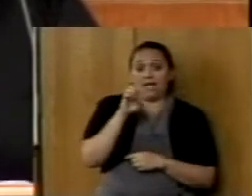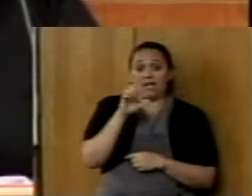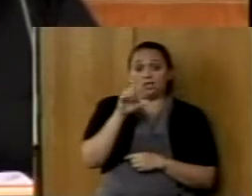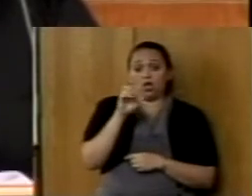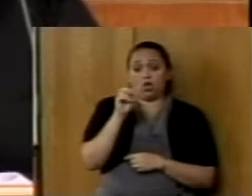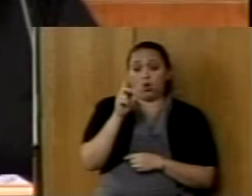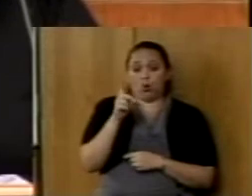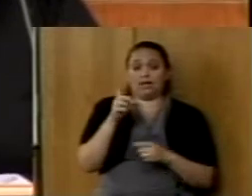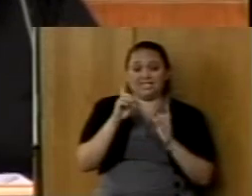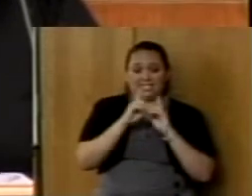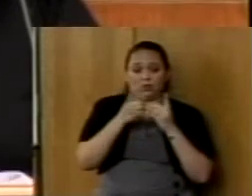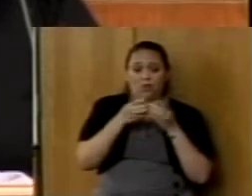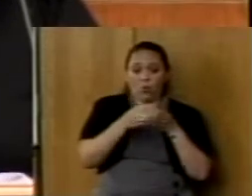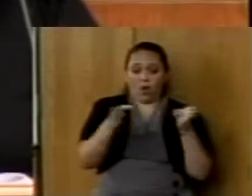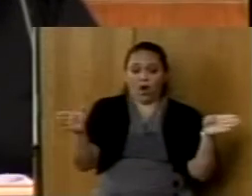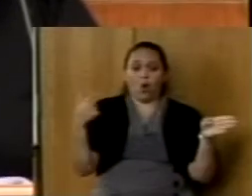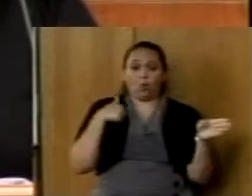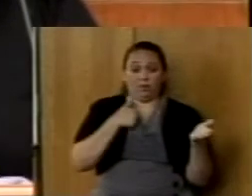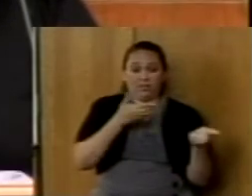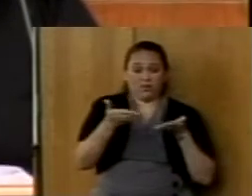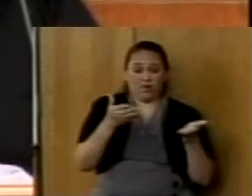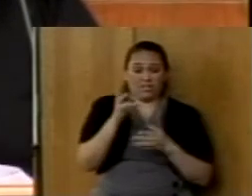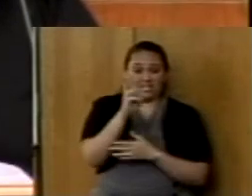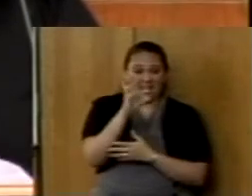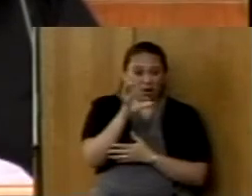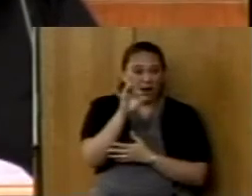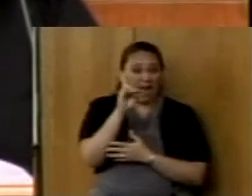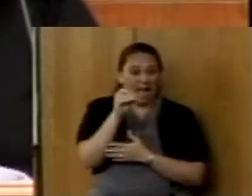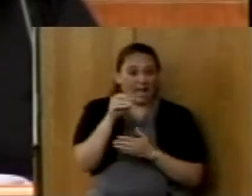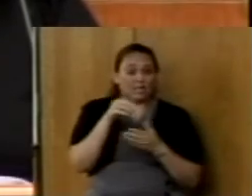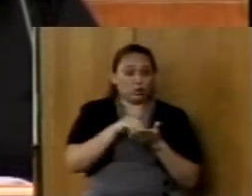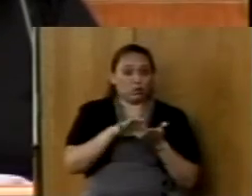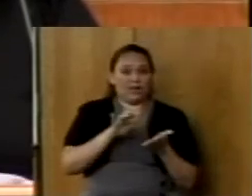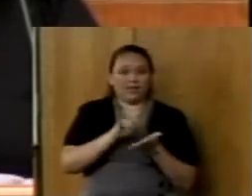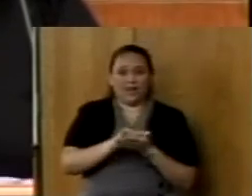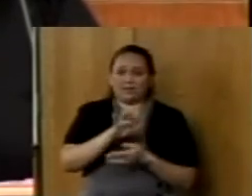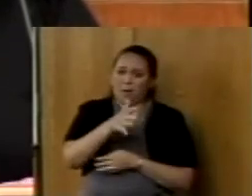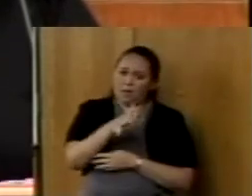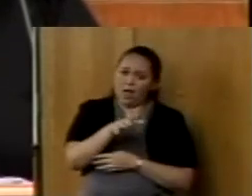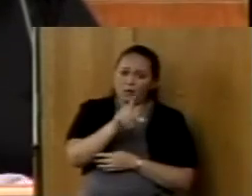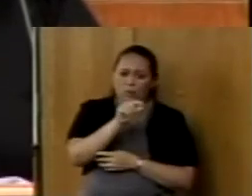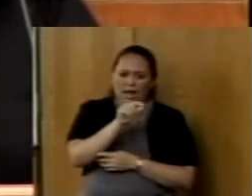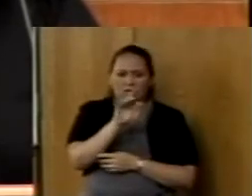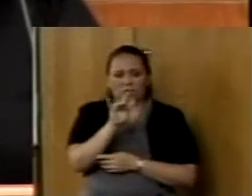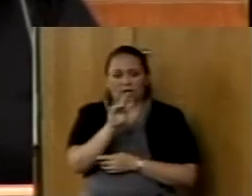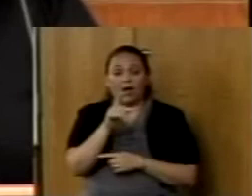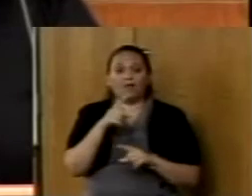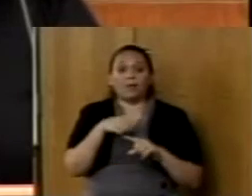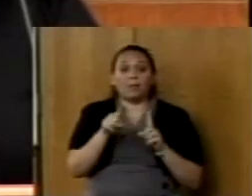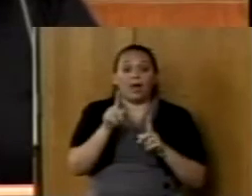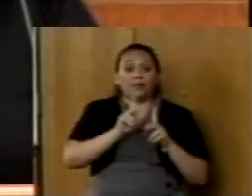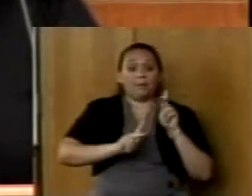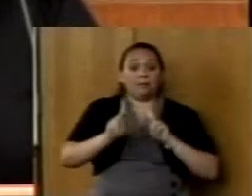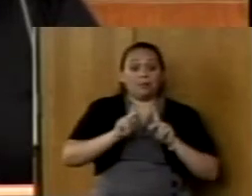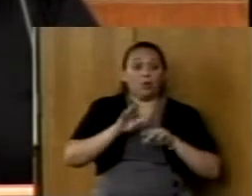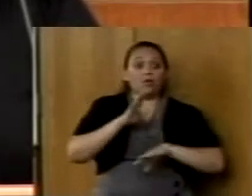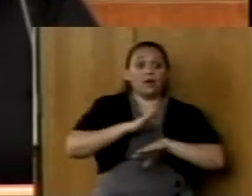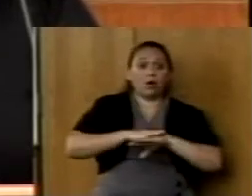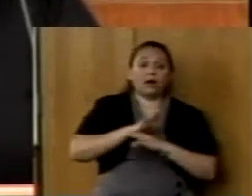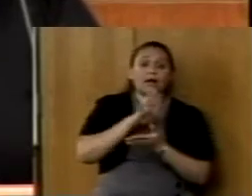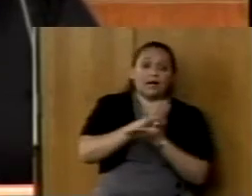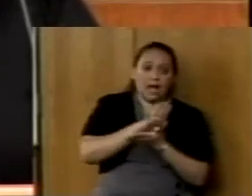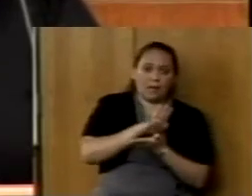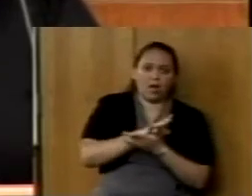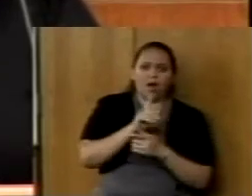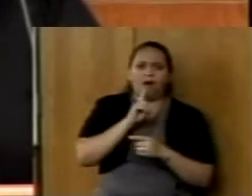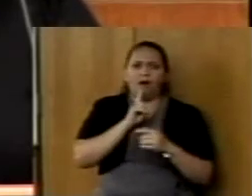district-wide, we're going to be servicing 680 students. That's about 2025. But the people that are on campus